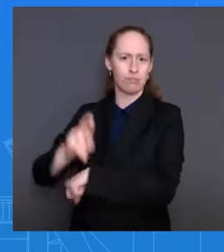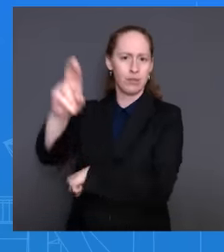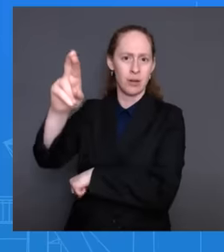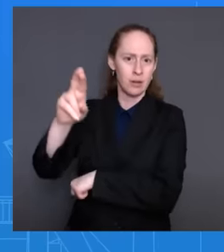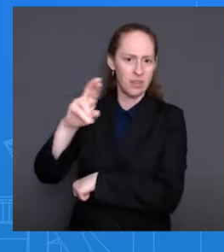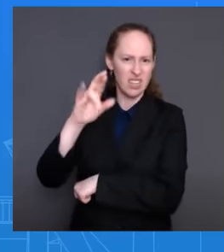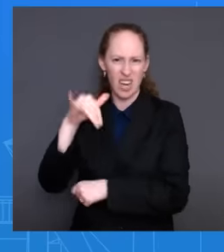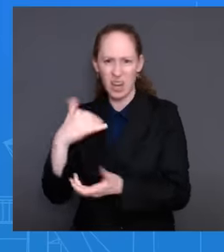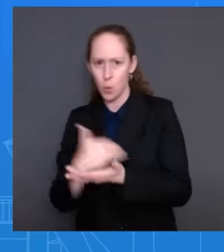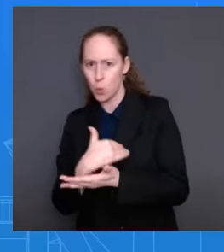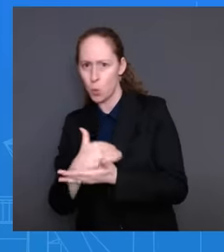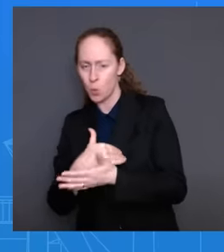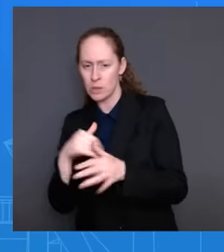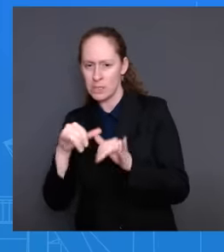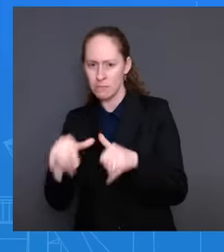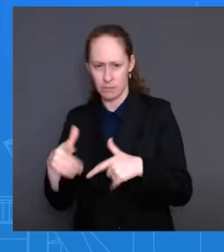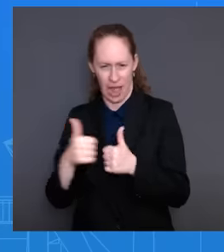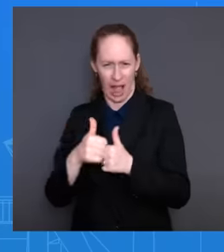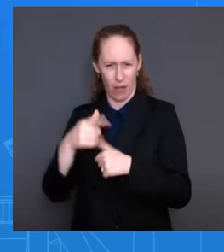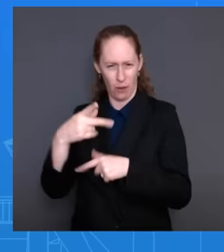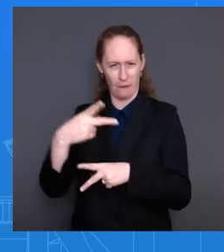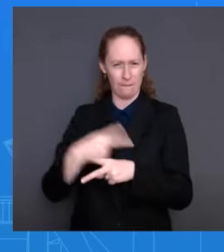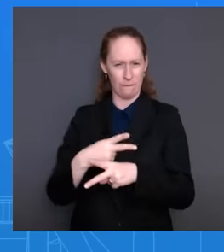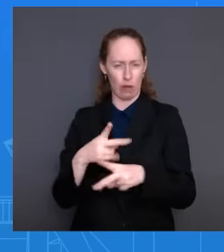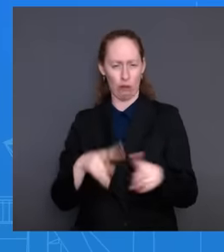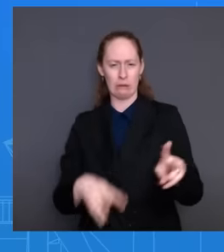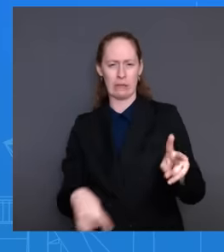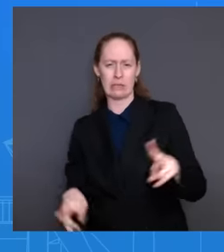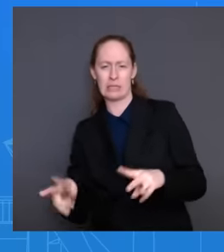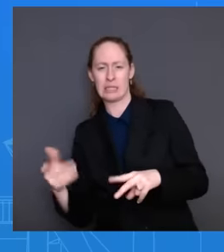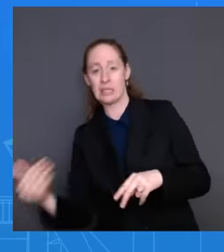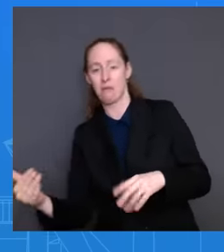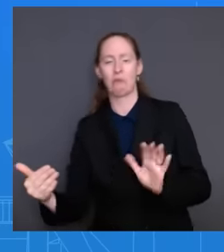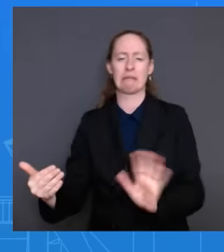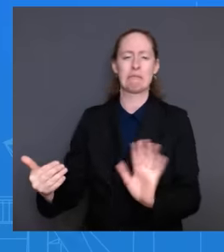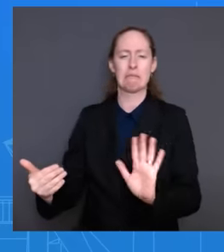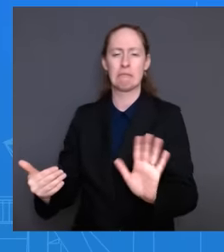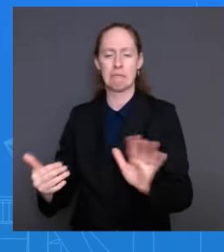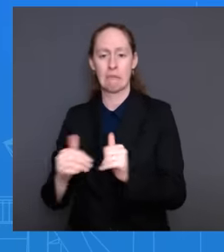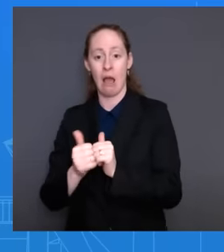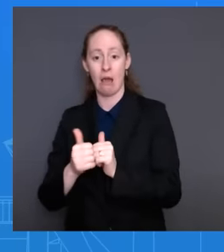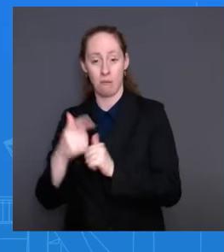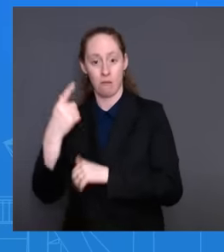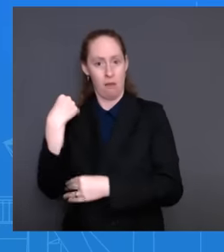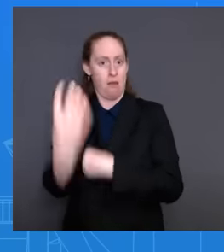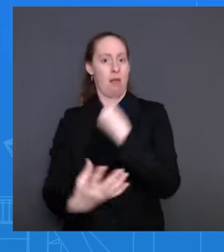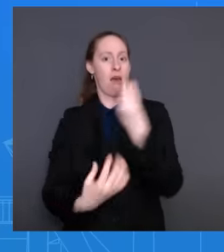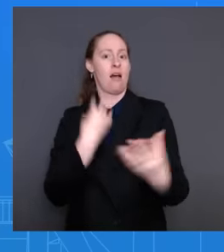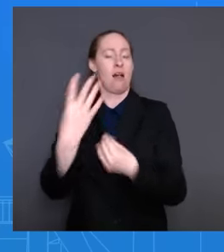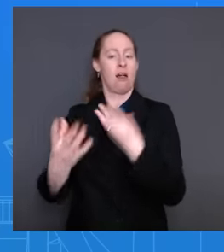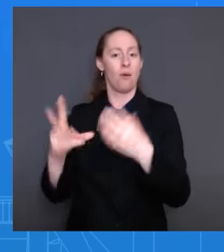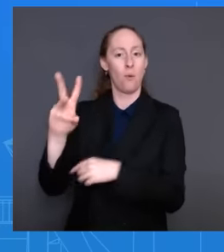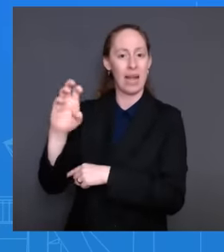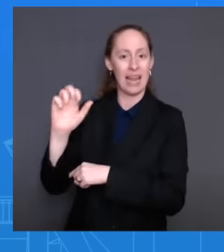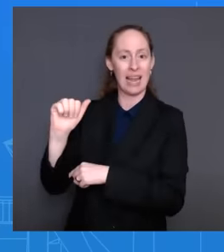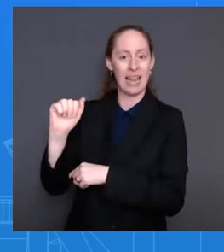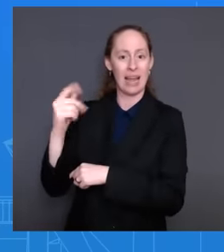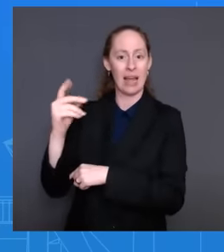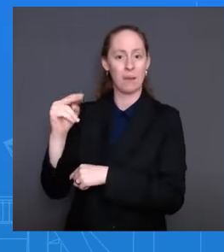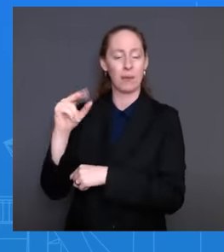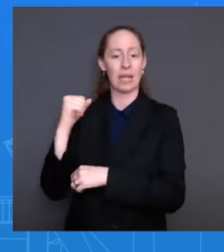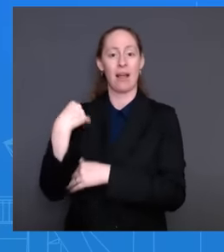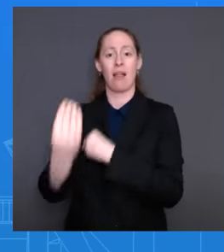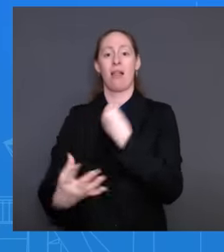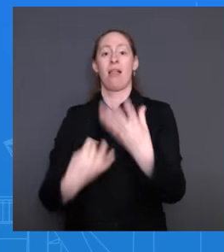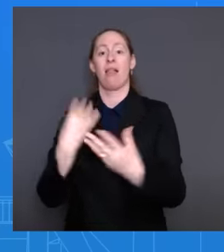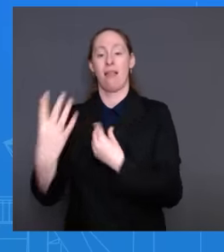at risk of a direct conflict with Russia? I mean, again, we don't have anything to announce at this time. What the president said stands